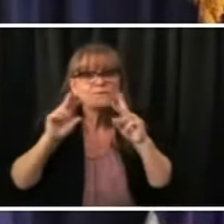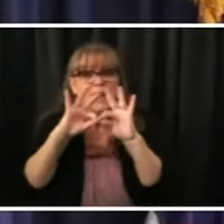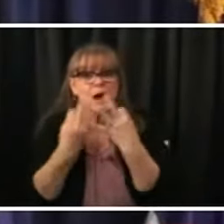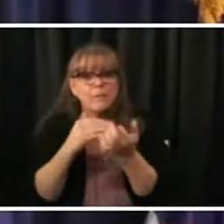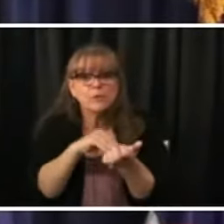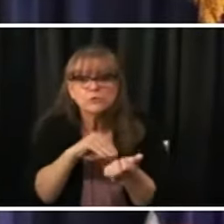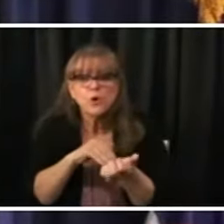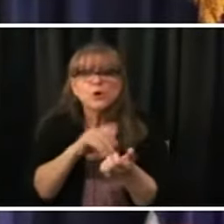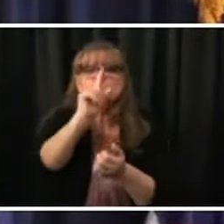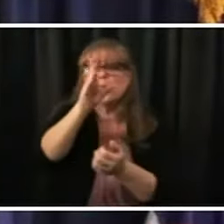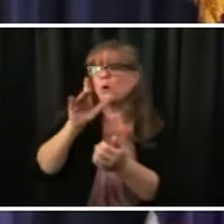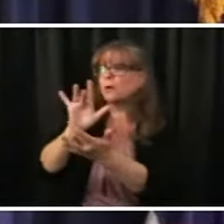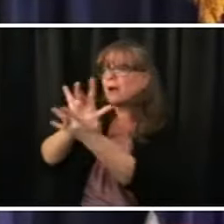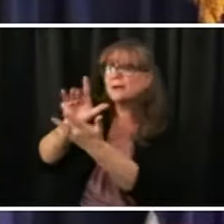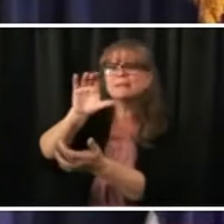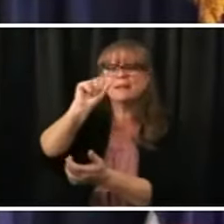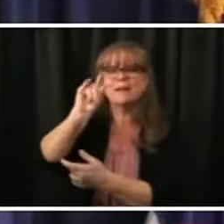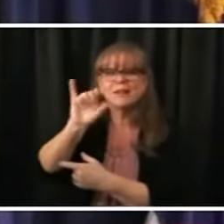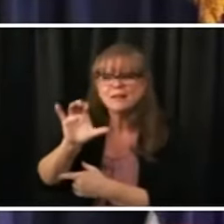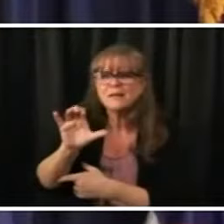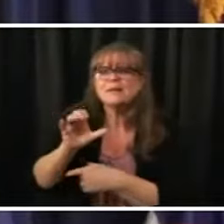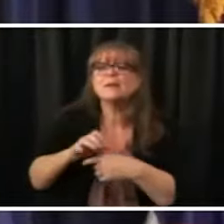call